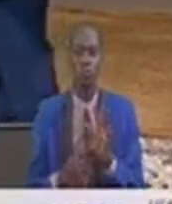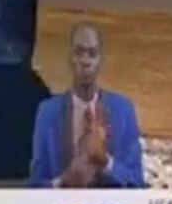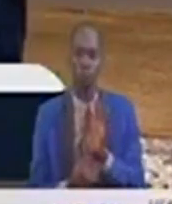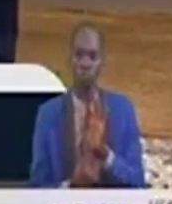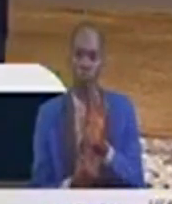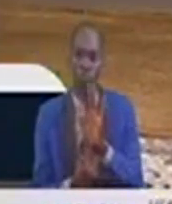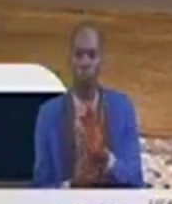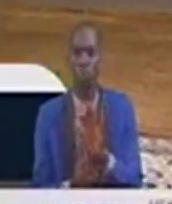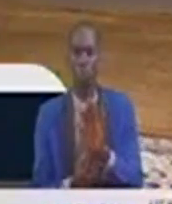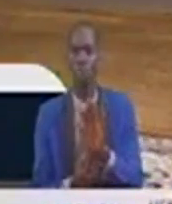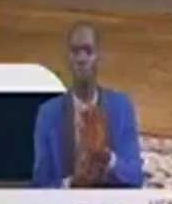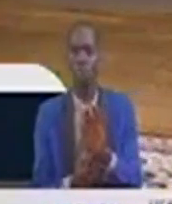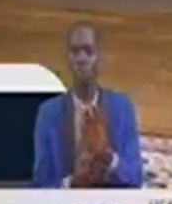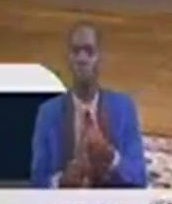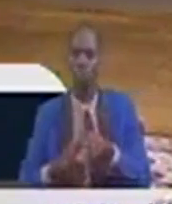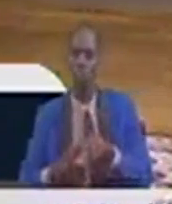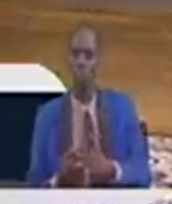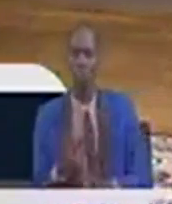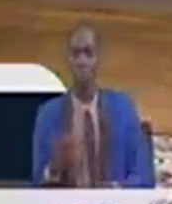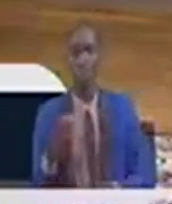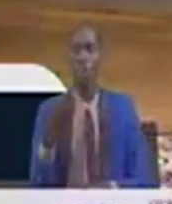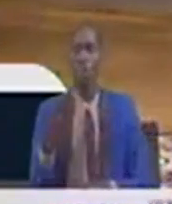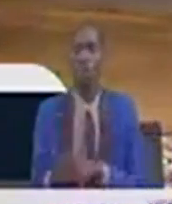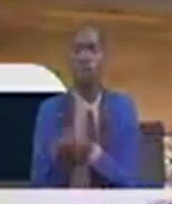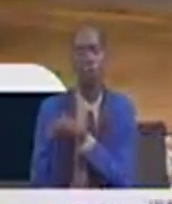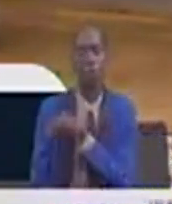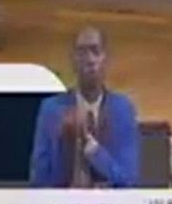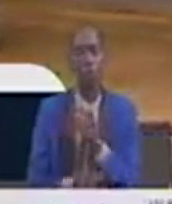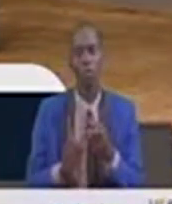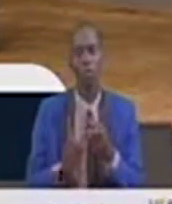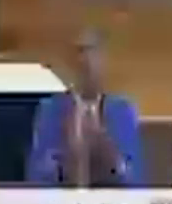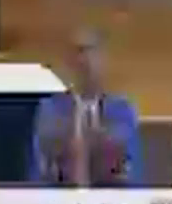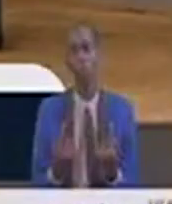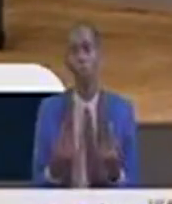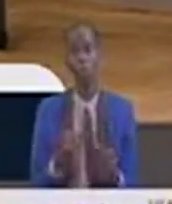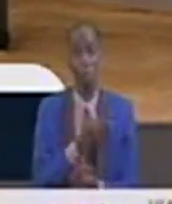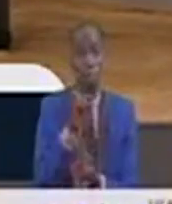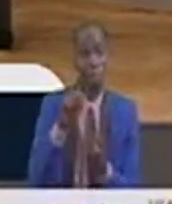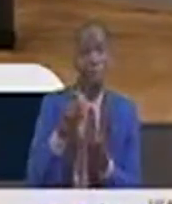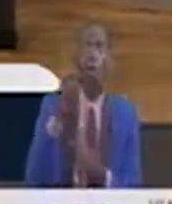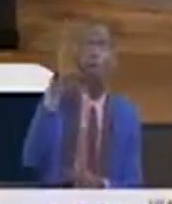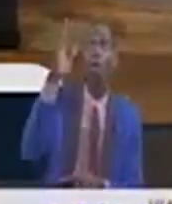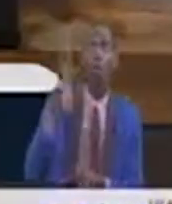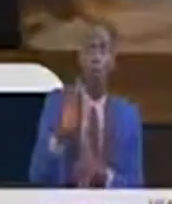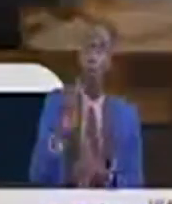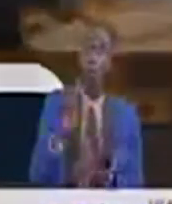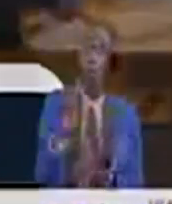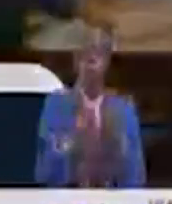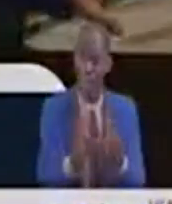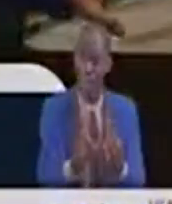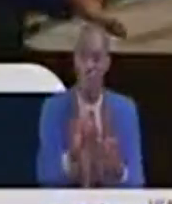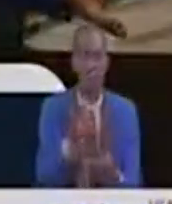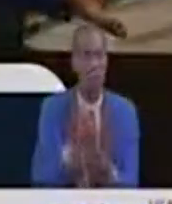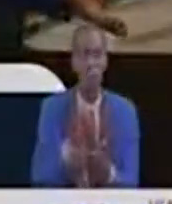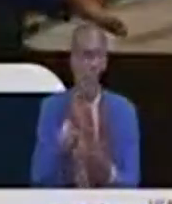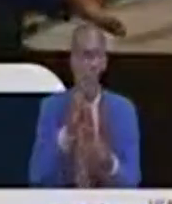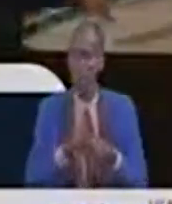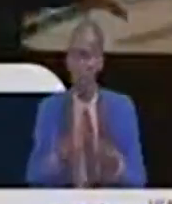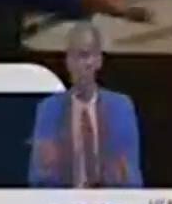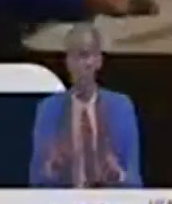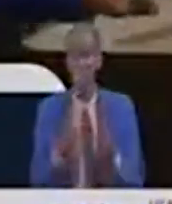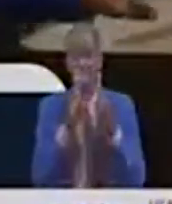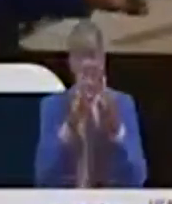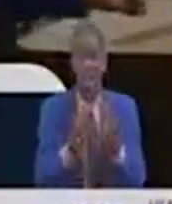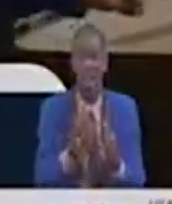of temptation to sin. When God tests us, that's not temptation, that's just testing.